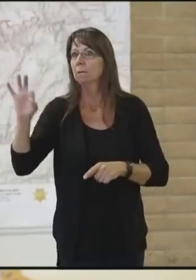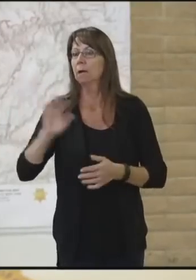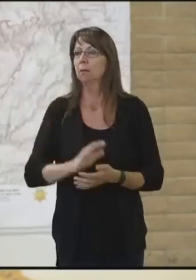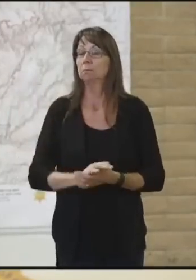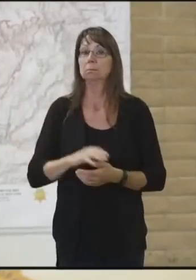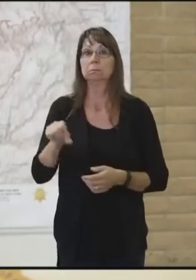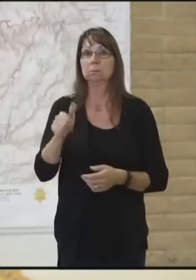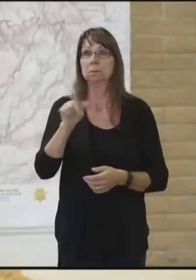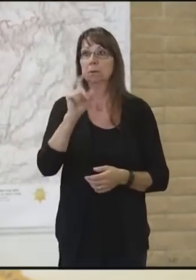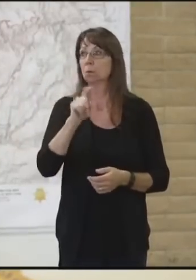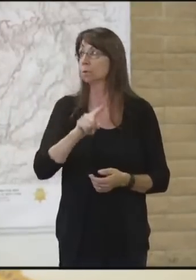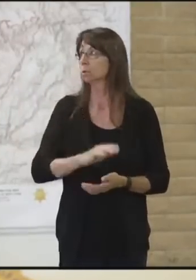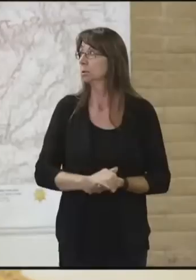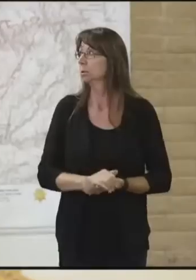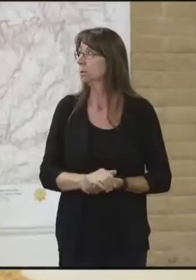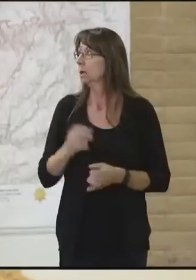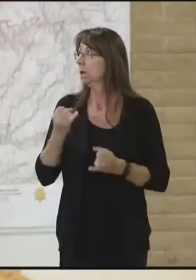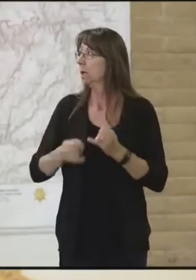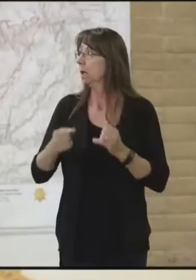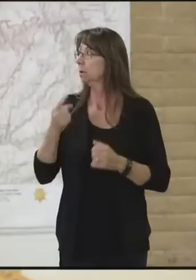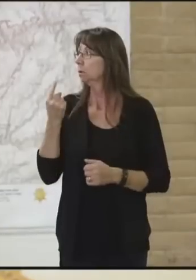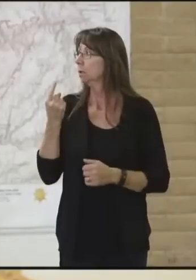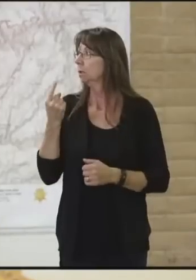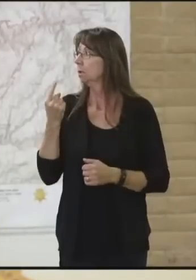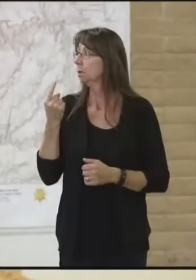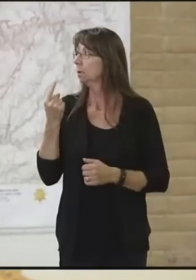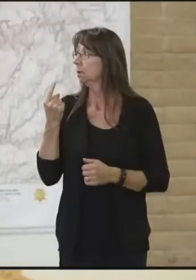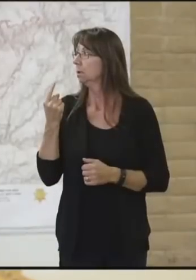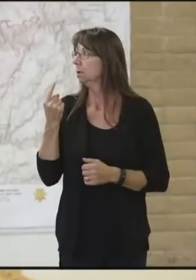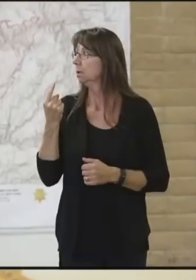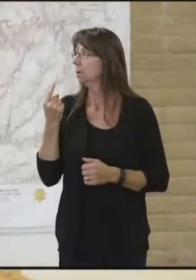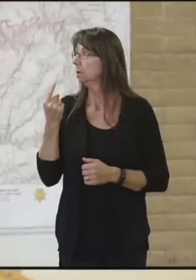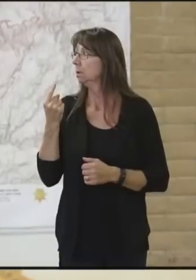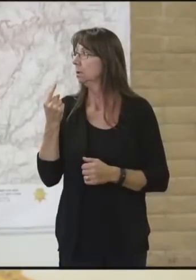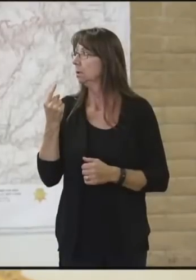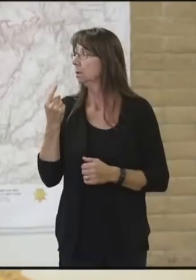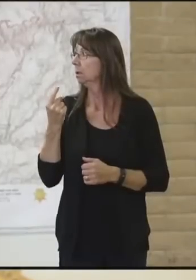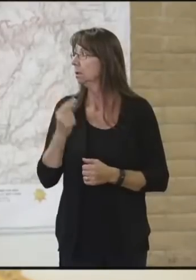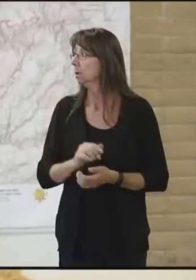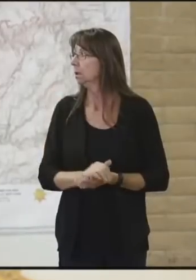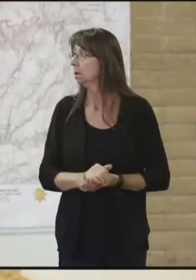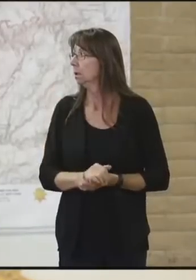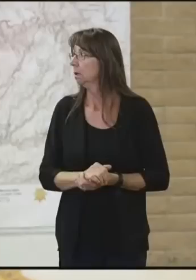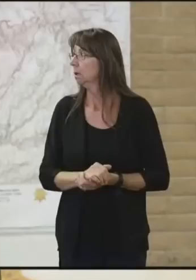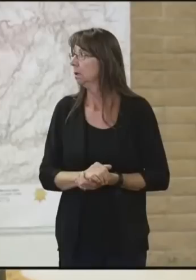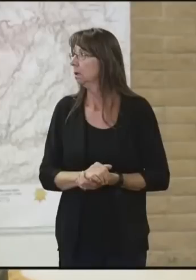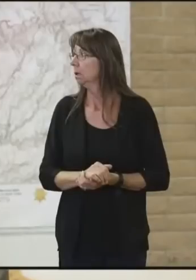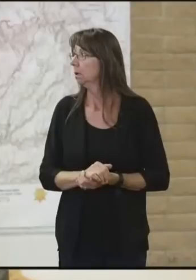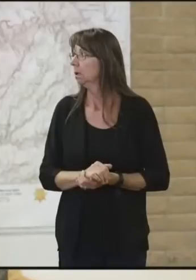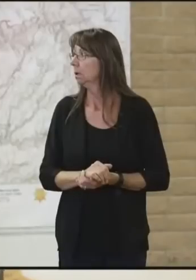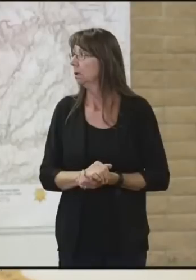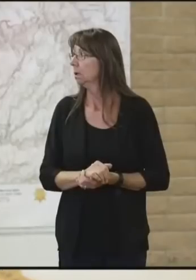Any others? The last one was, can you speak to emergency evacuation,